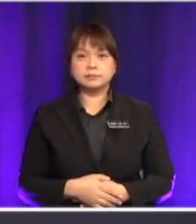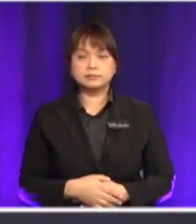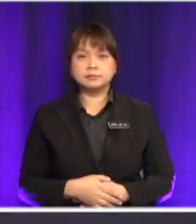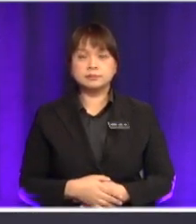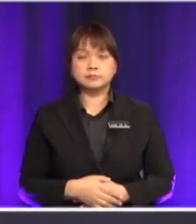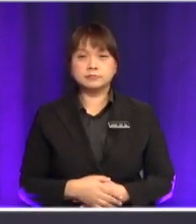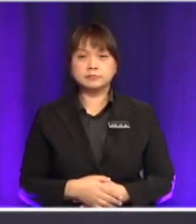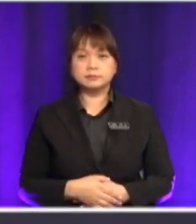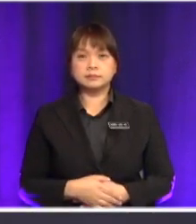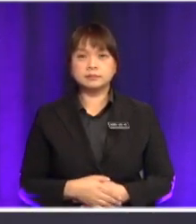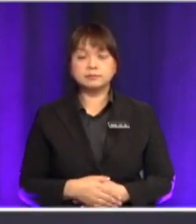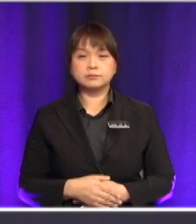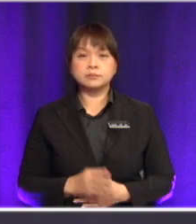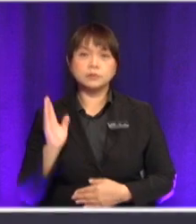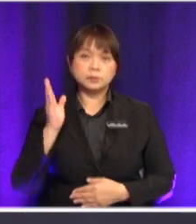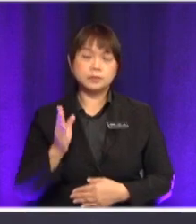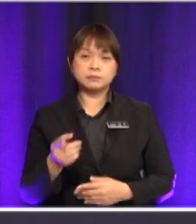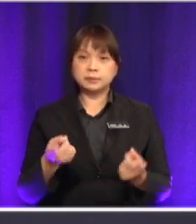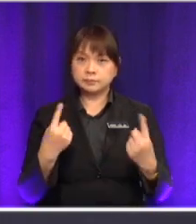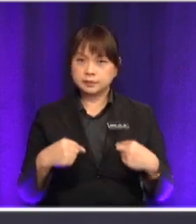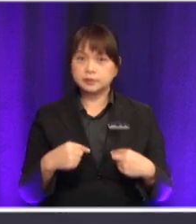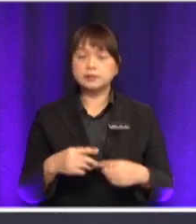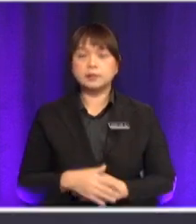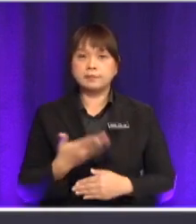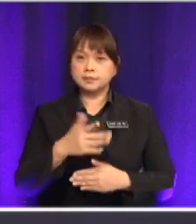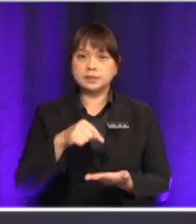answer, and we'll be right back here on EduwebTV KPM.